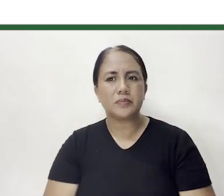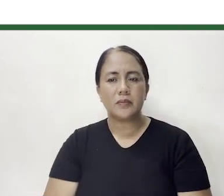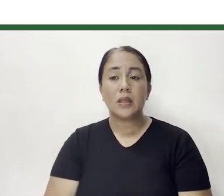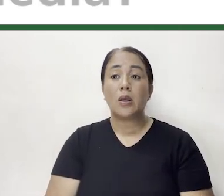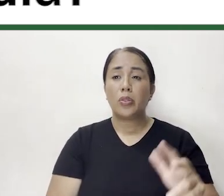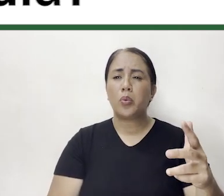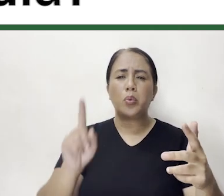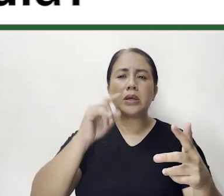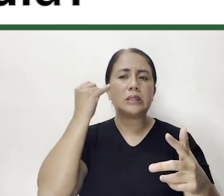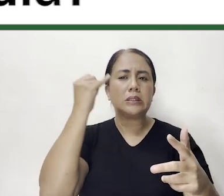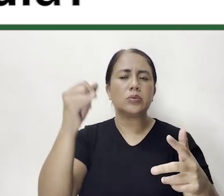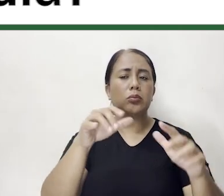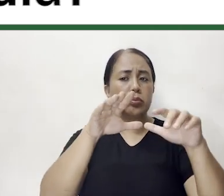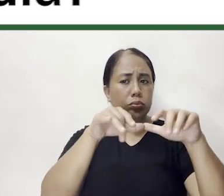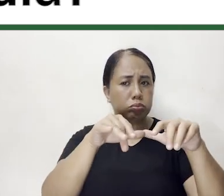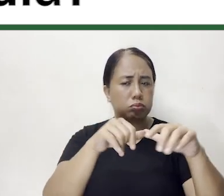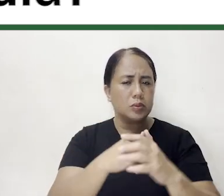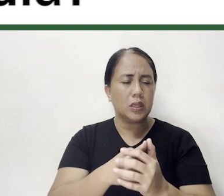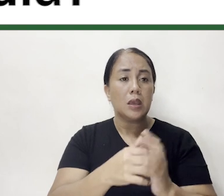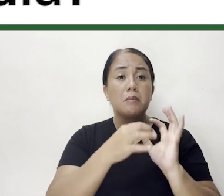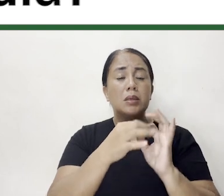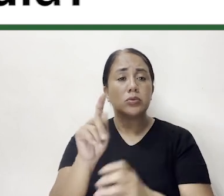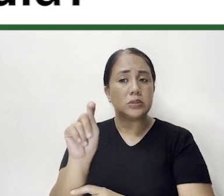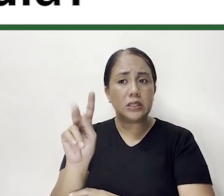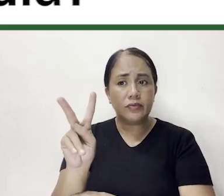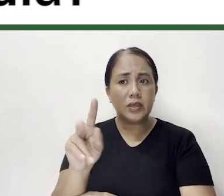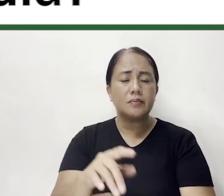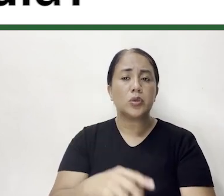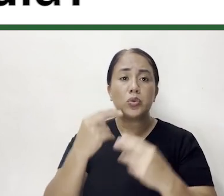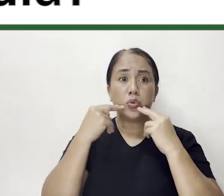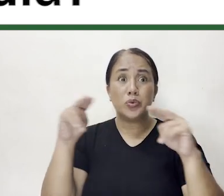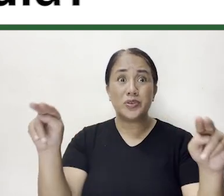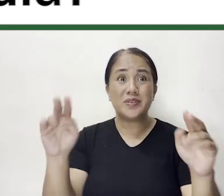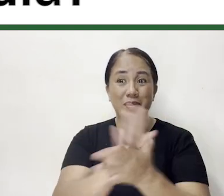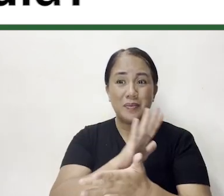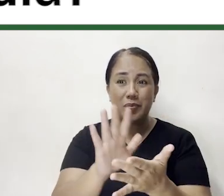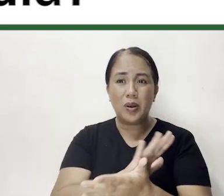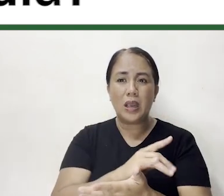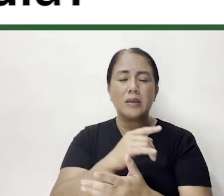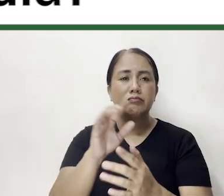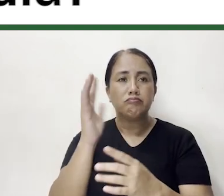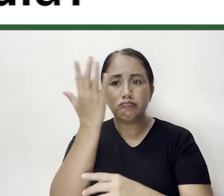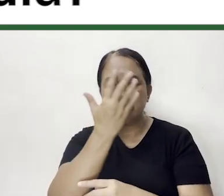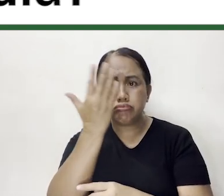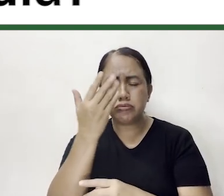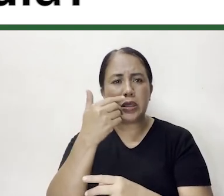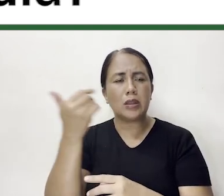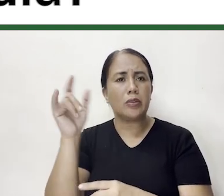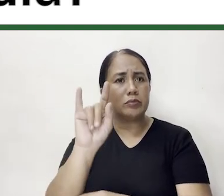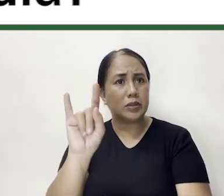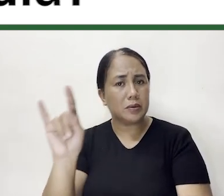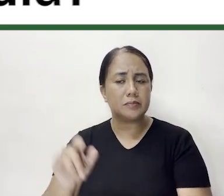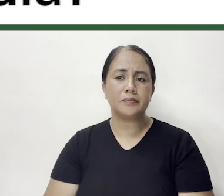disabilities? What were the ideas of persons with disabilities based on TV, newspaper, films,